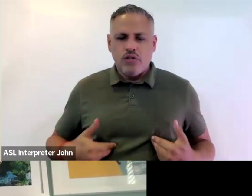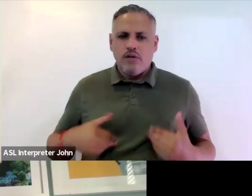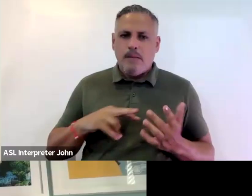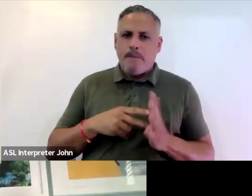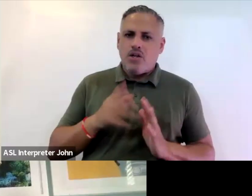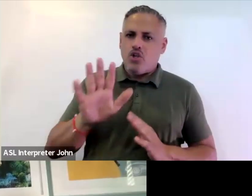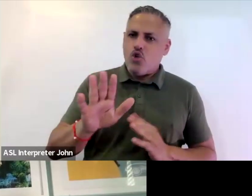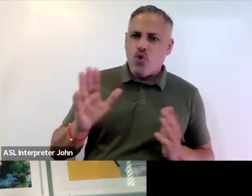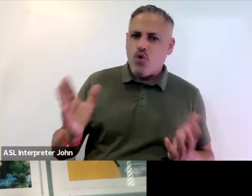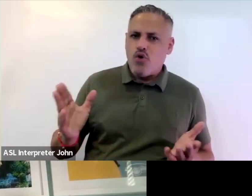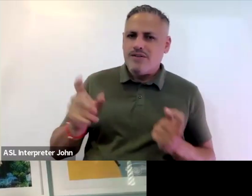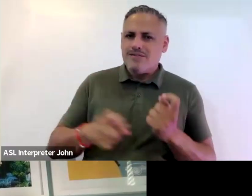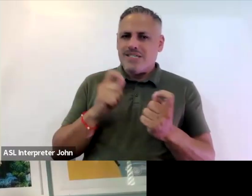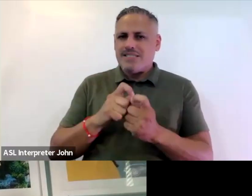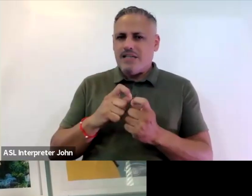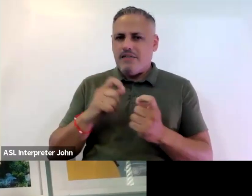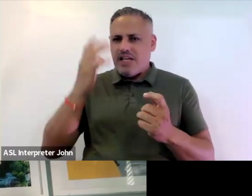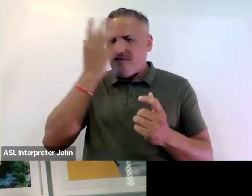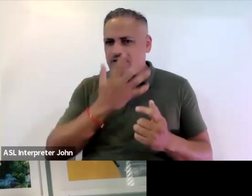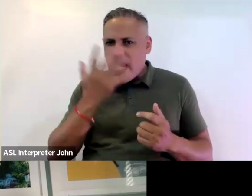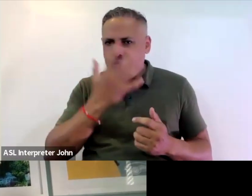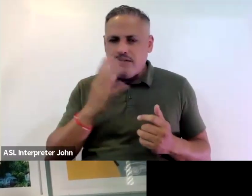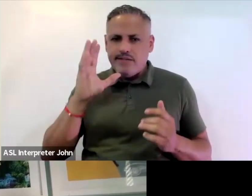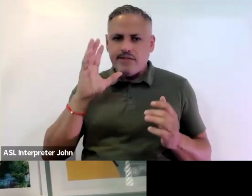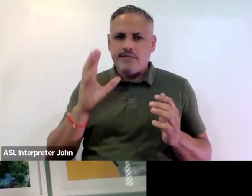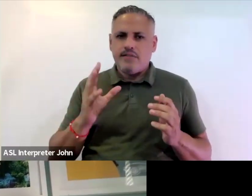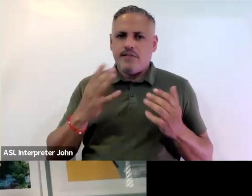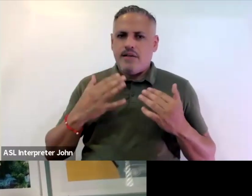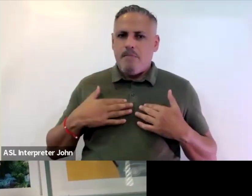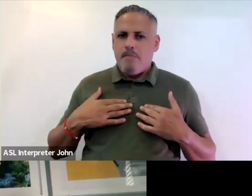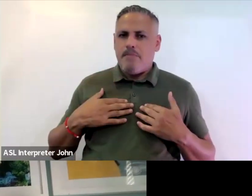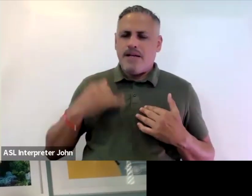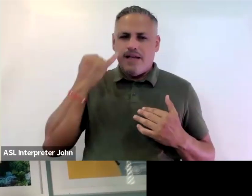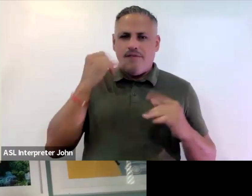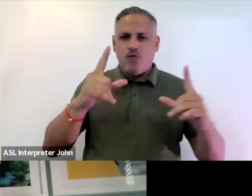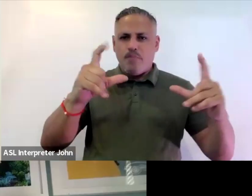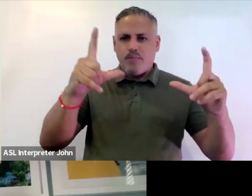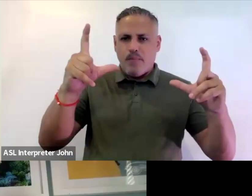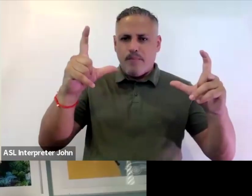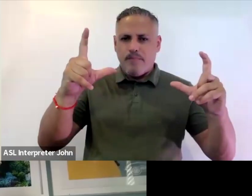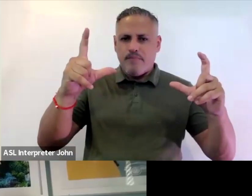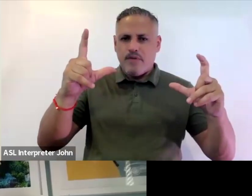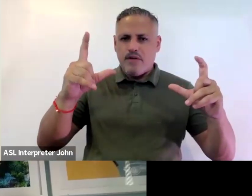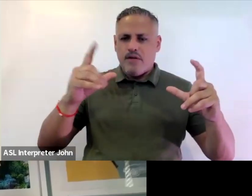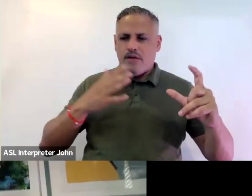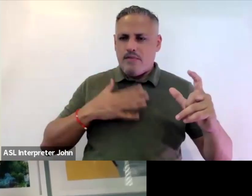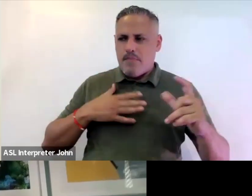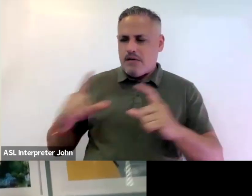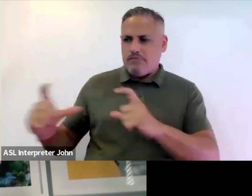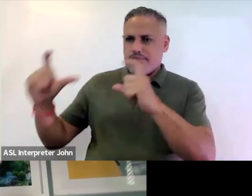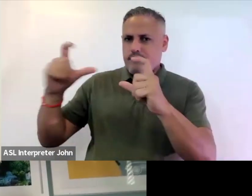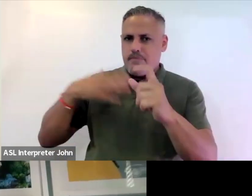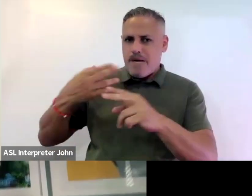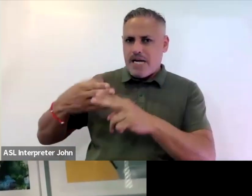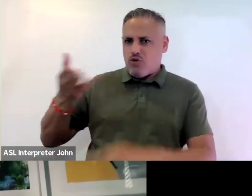your, specific image, face. Like, this is my likeness. If you took a screenshot of me, this is my likeness. My name is right